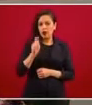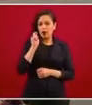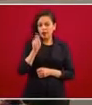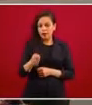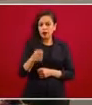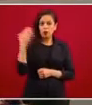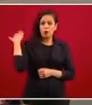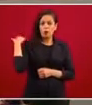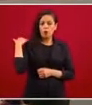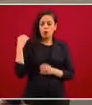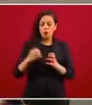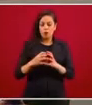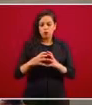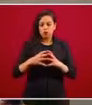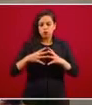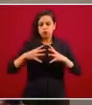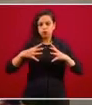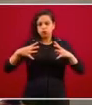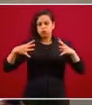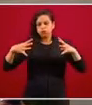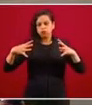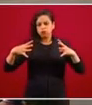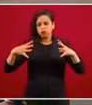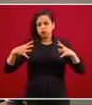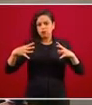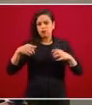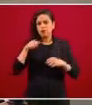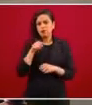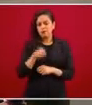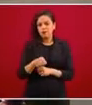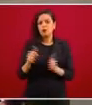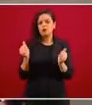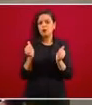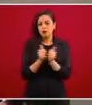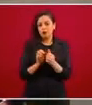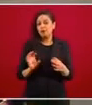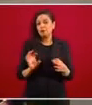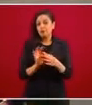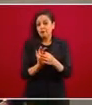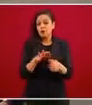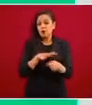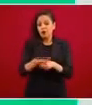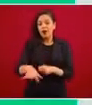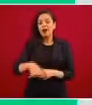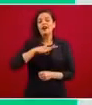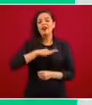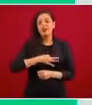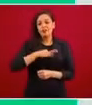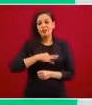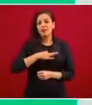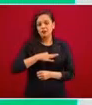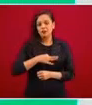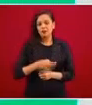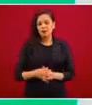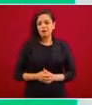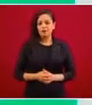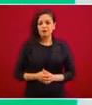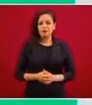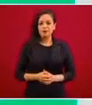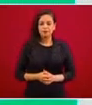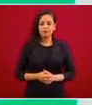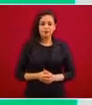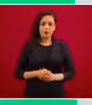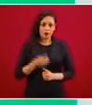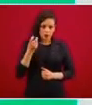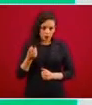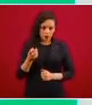medical term, and it is a condition in the lungs that is associated usually with infectious causes. So he was confused because